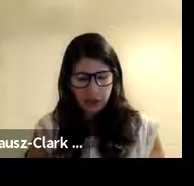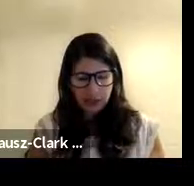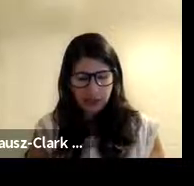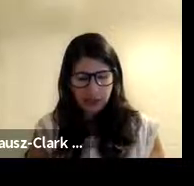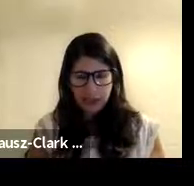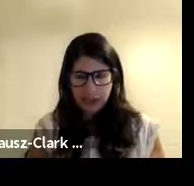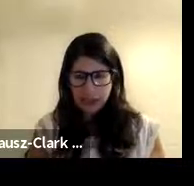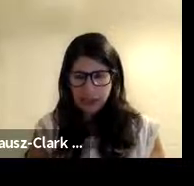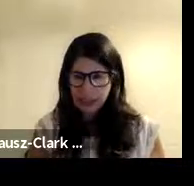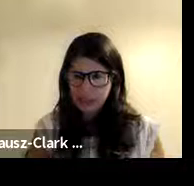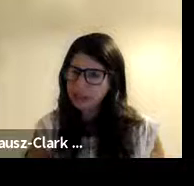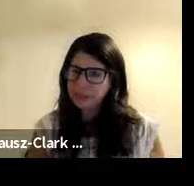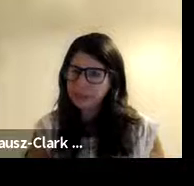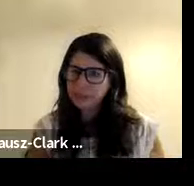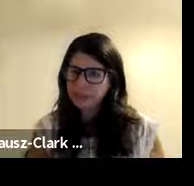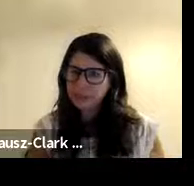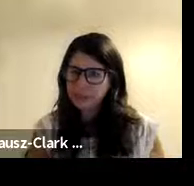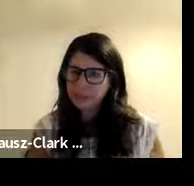Gina Casillas.